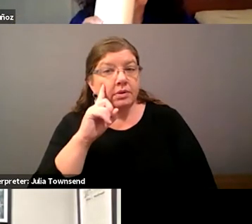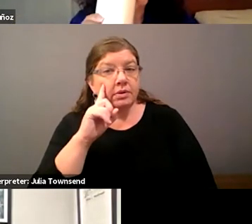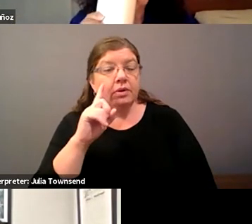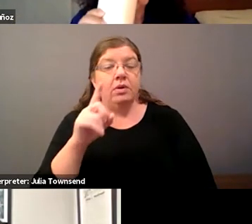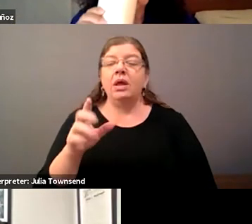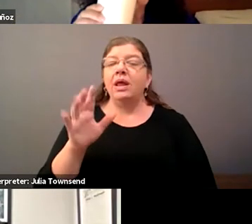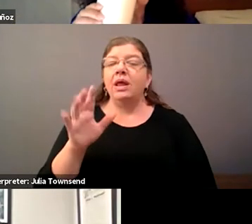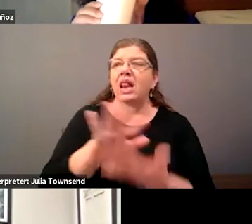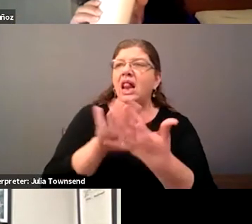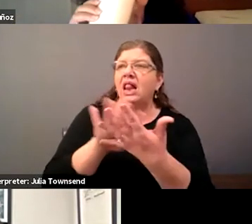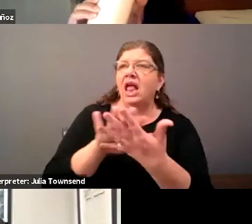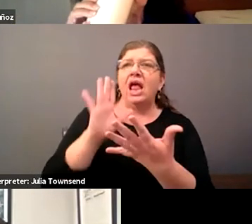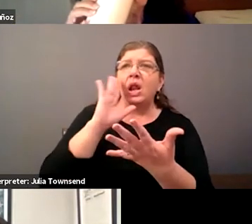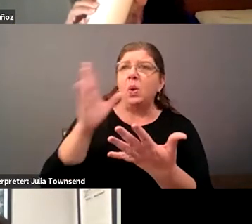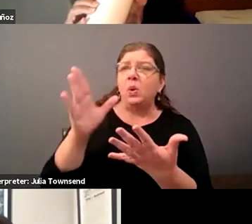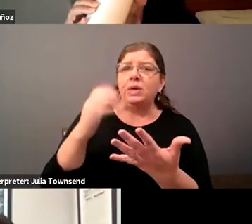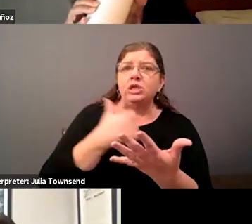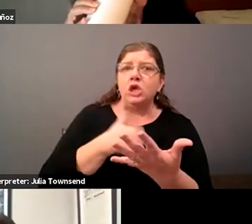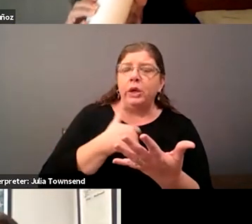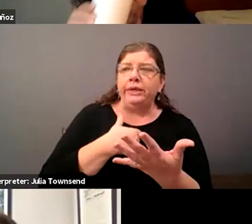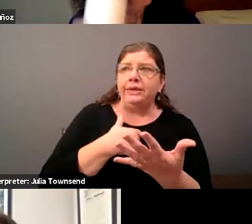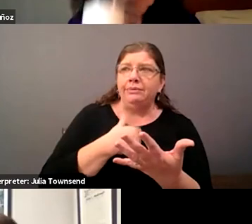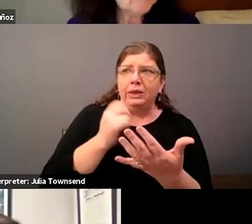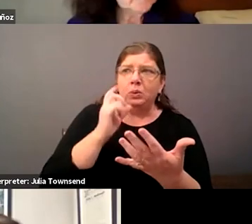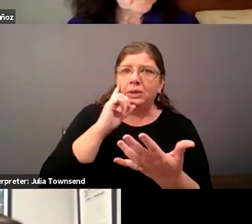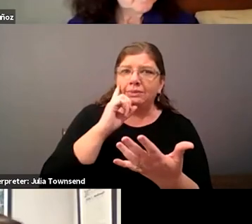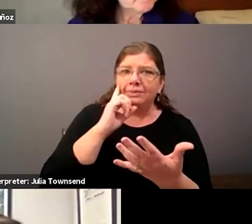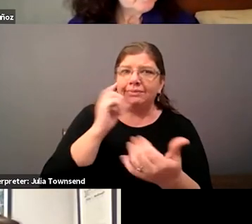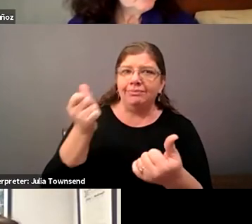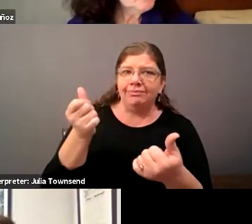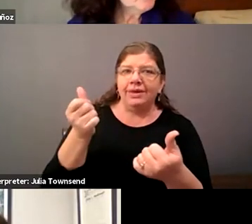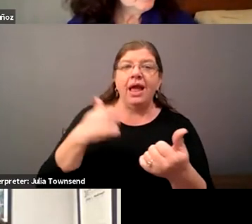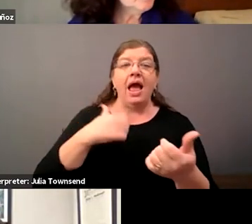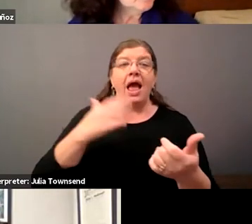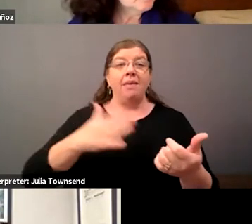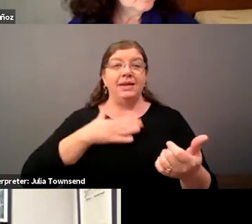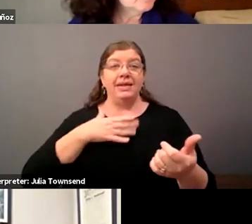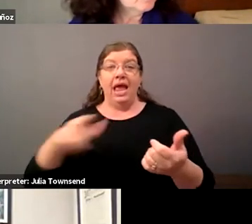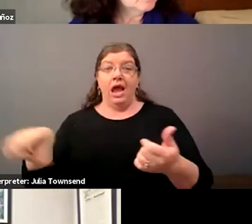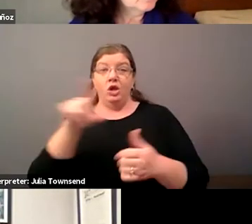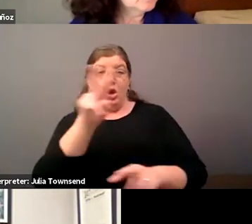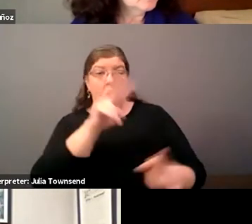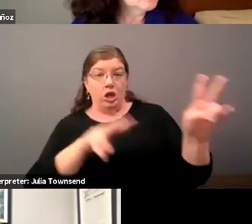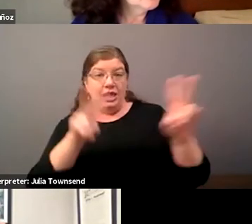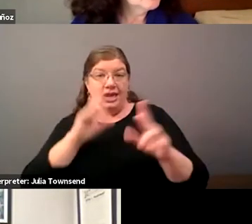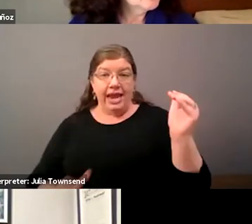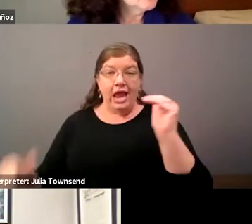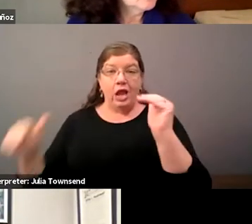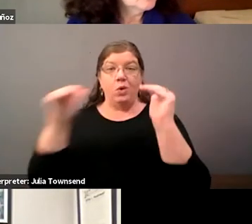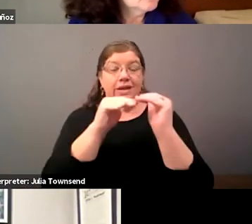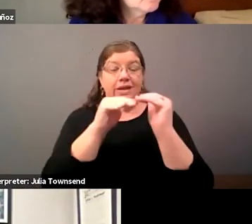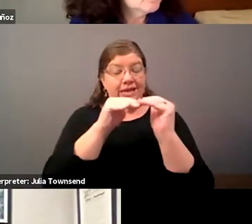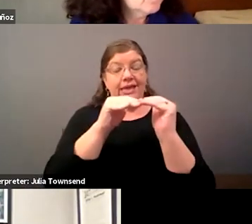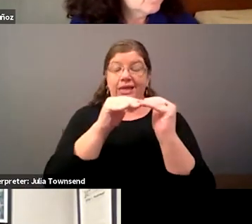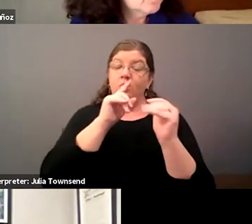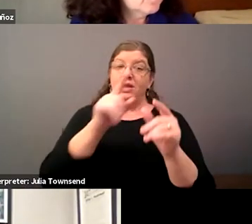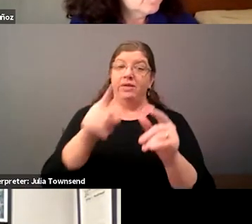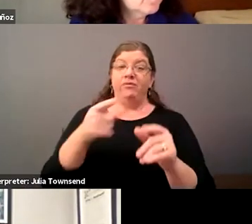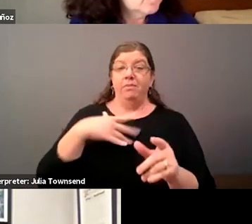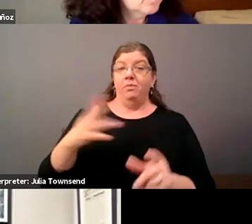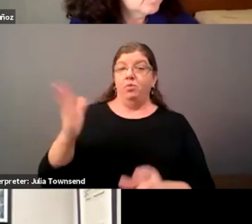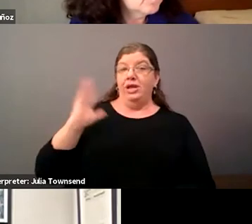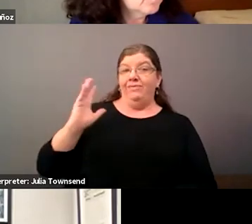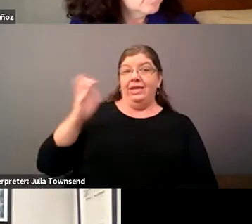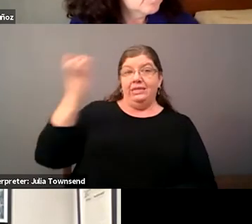at hello i'm sorry am i am i okay yeah i'm glad you're looking at equity and even from the previous